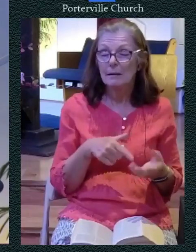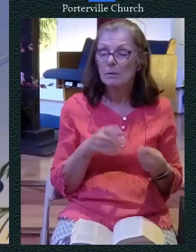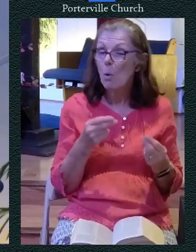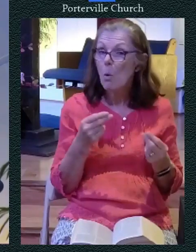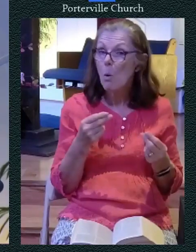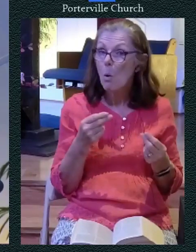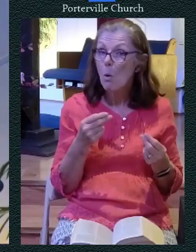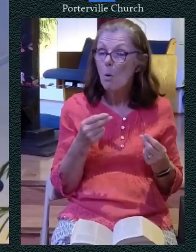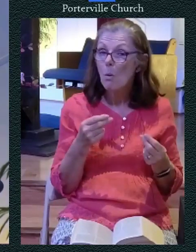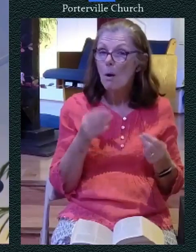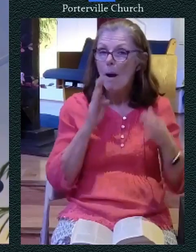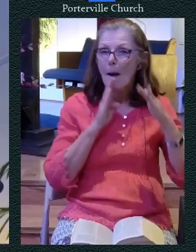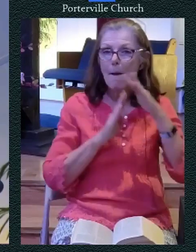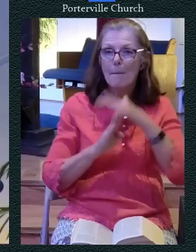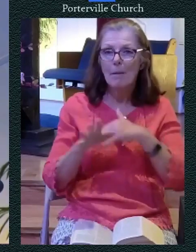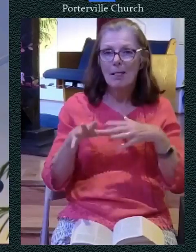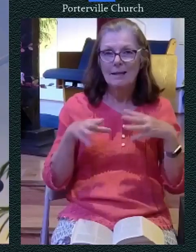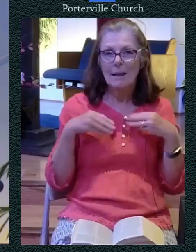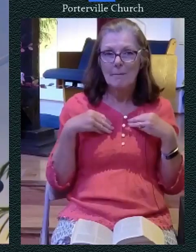Humble acceptance.